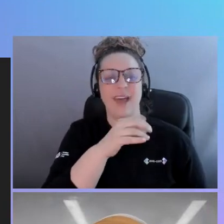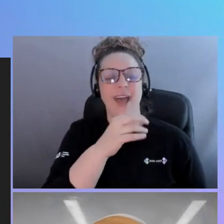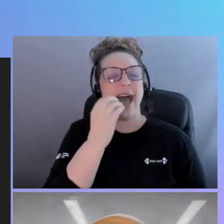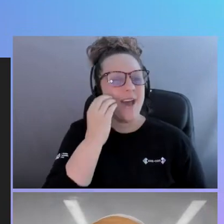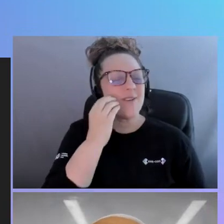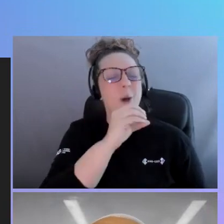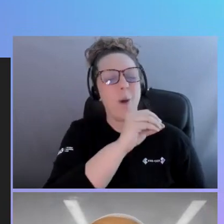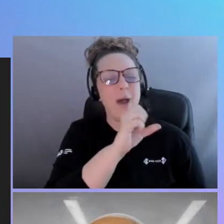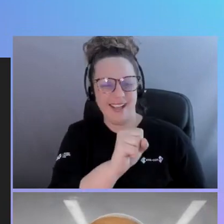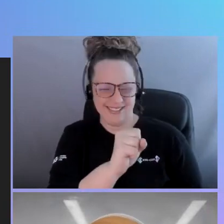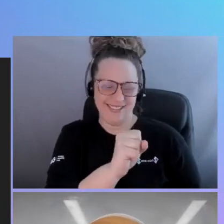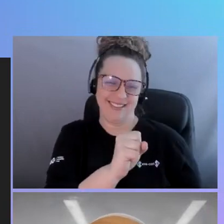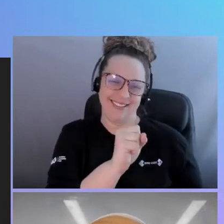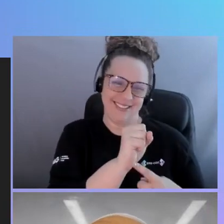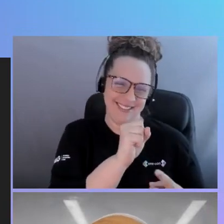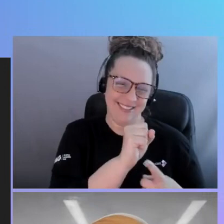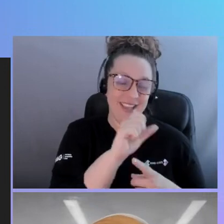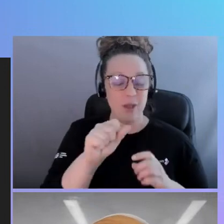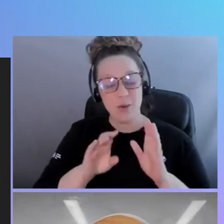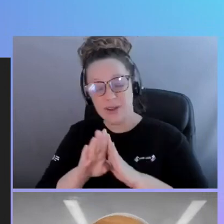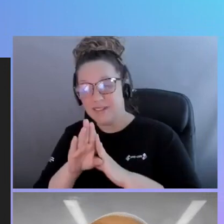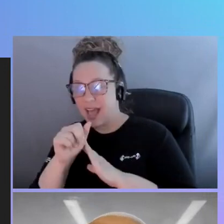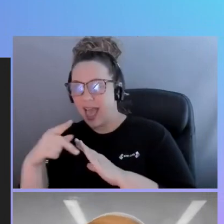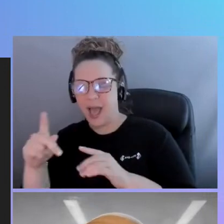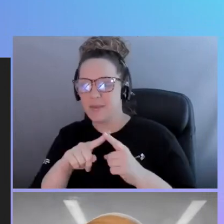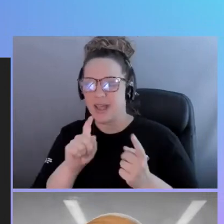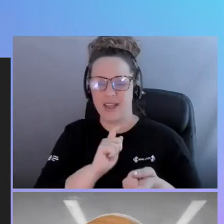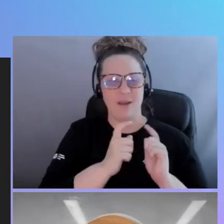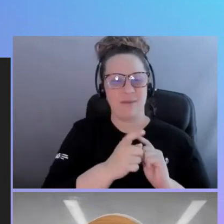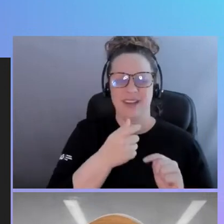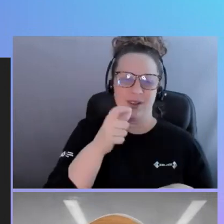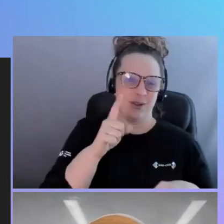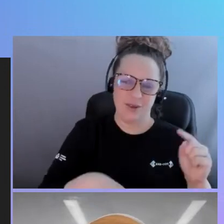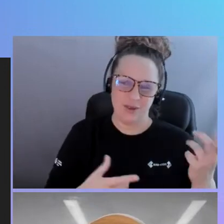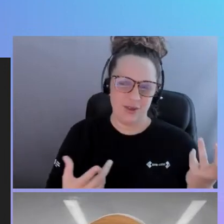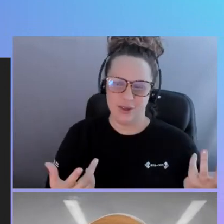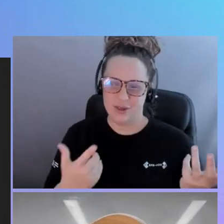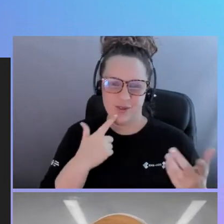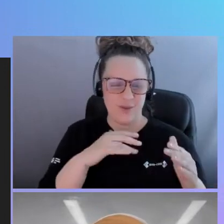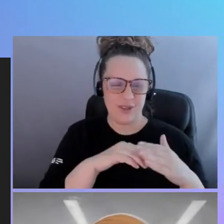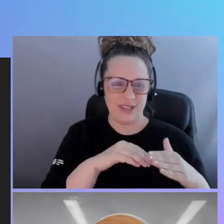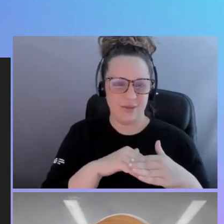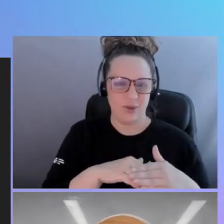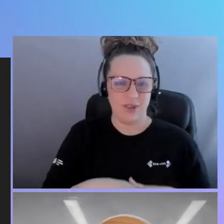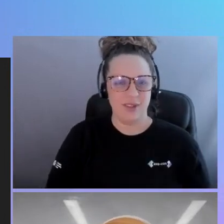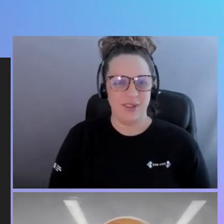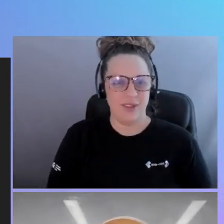yeah, you could develop apps, but you couldn't do much about making them accessible.